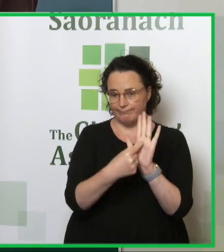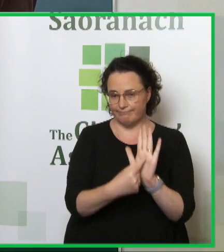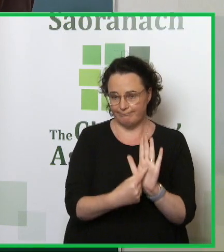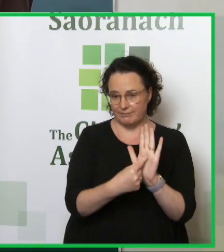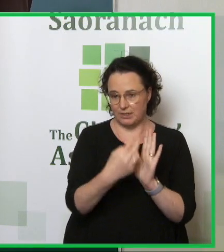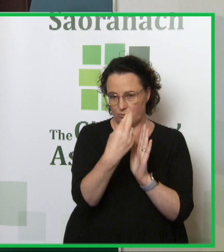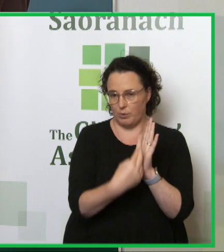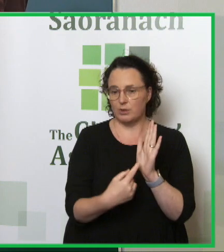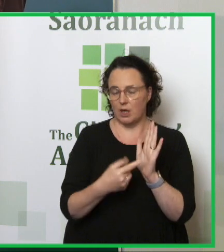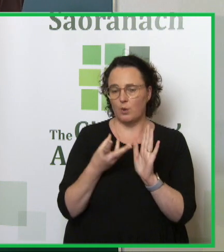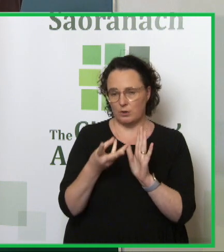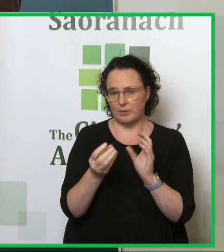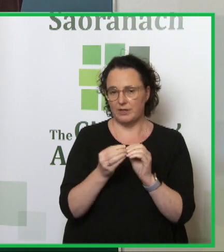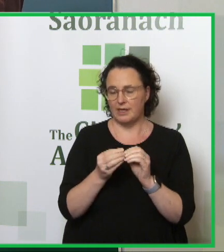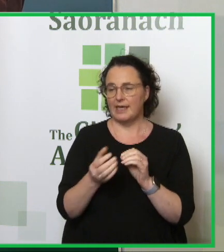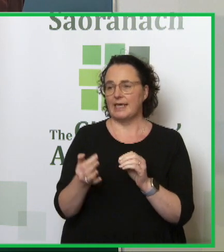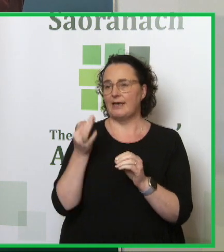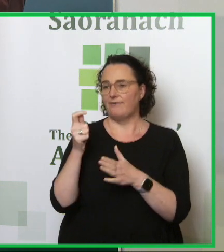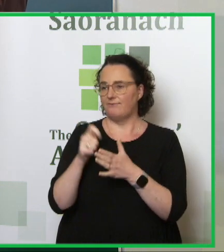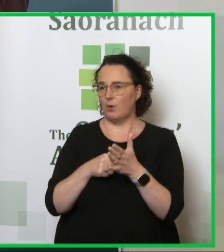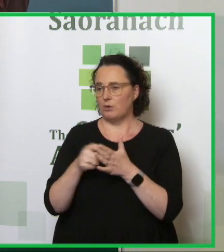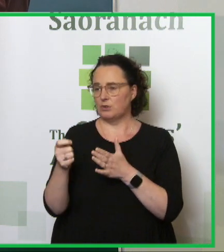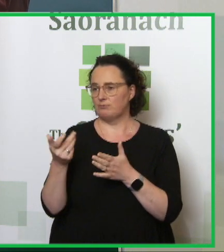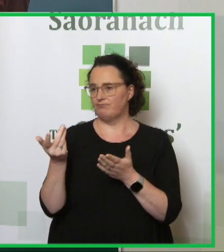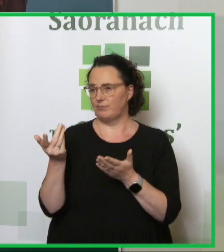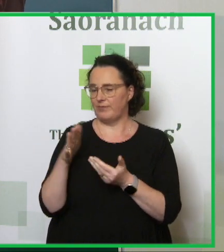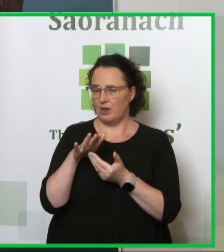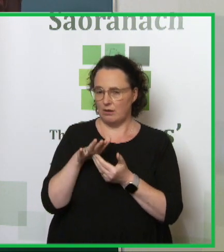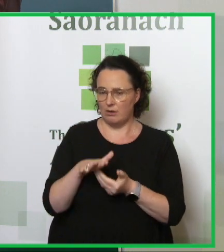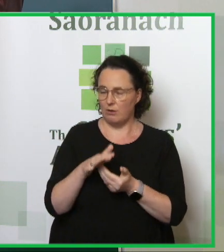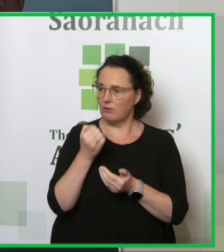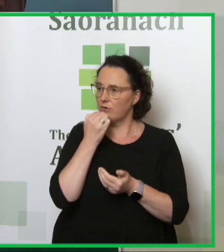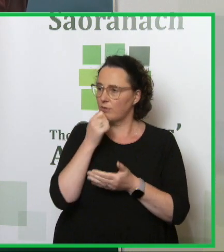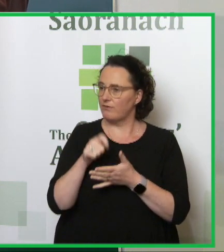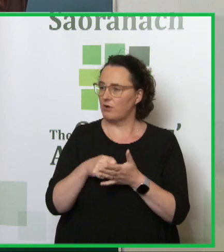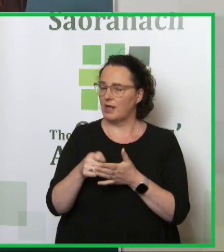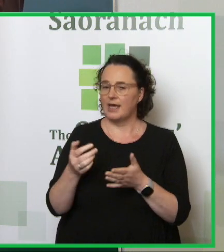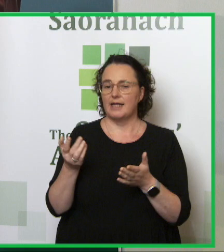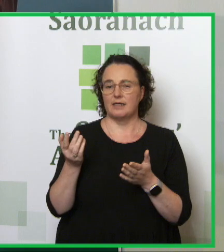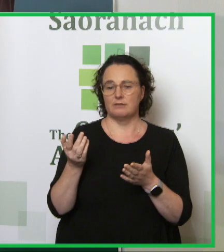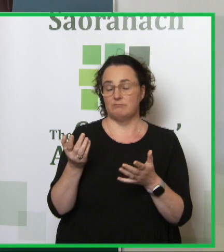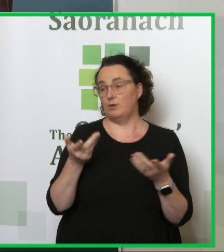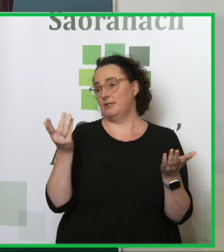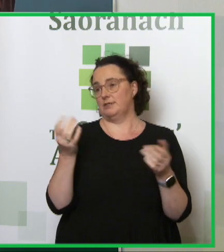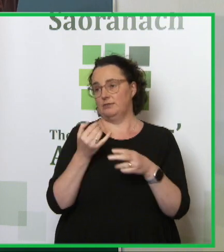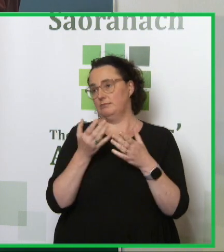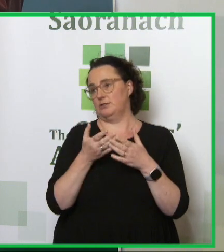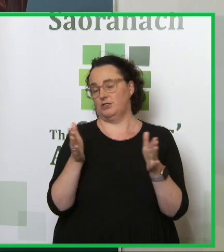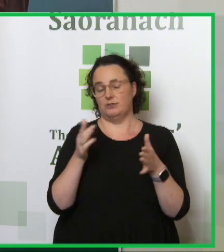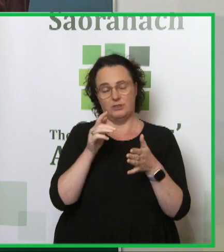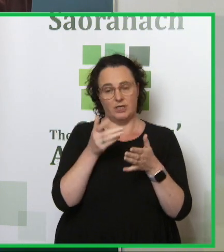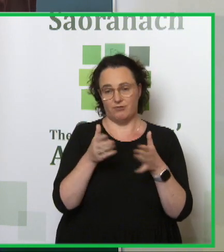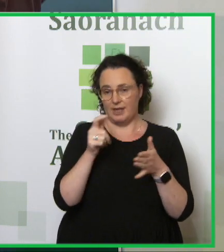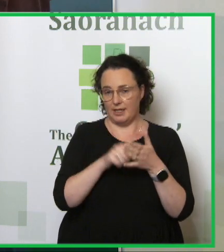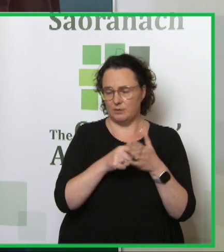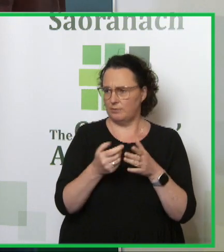in votes where you've a relatively low number of voters, where we get, well, even in general elections, you'll sometimes get, there was